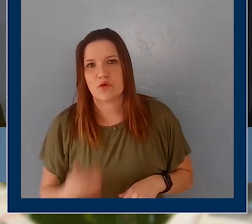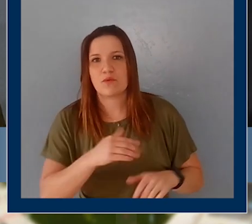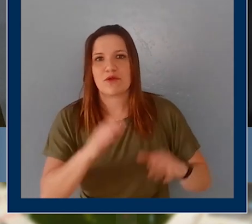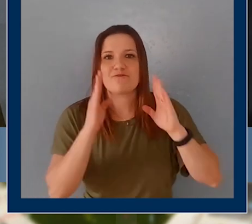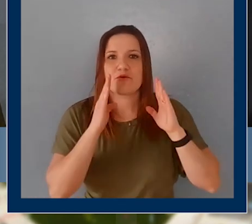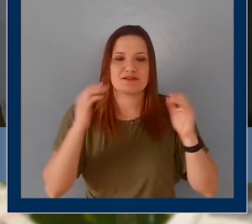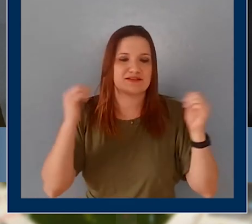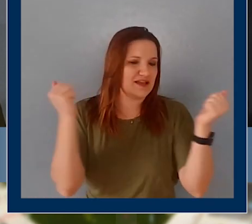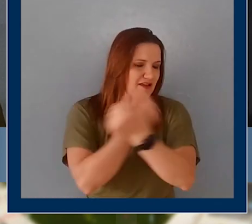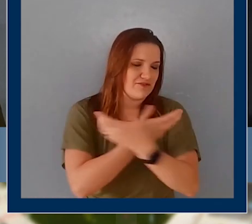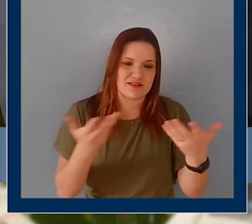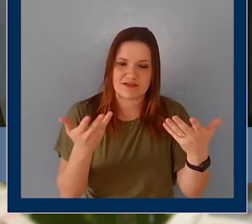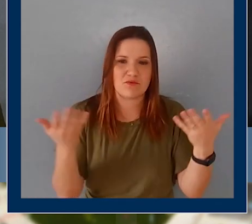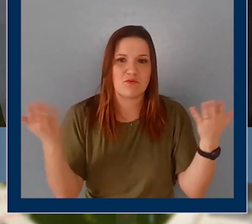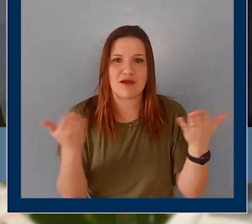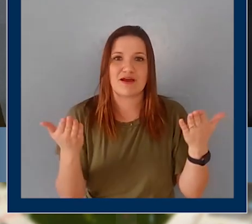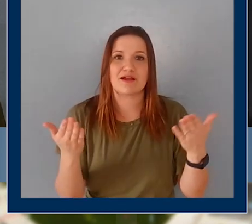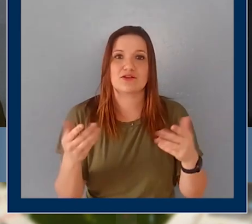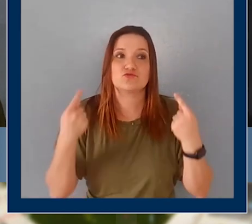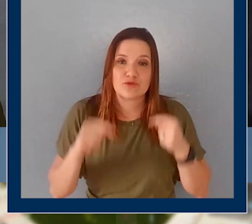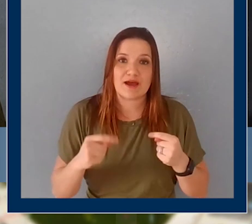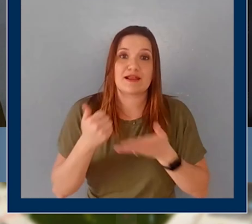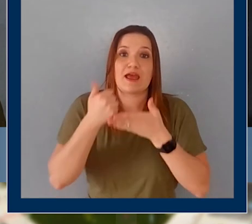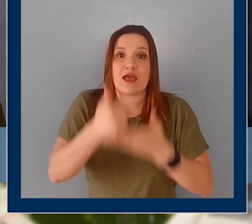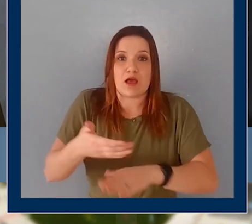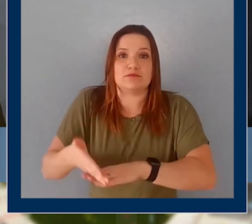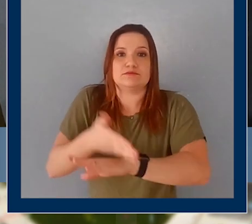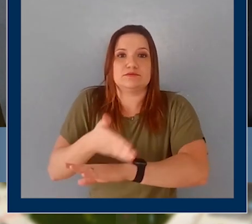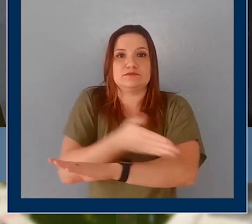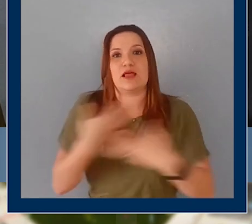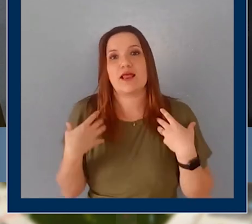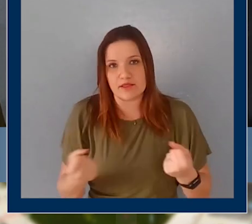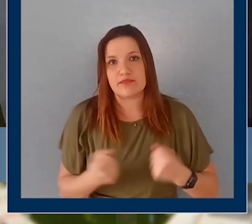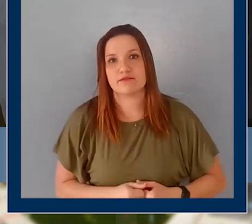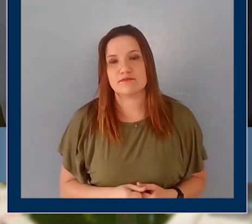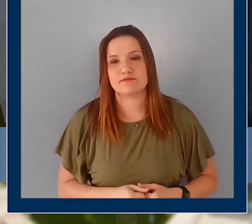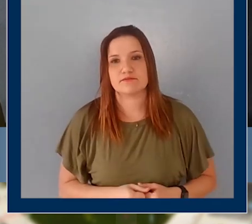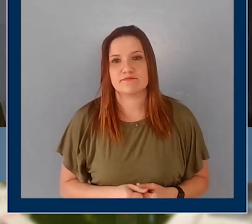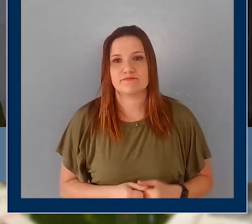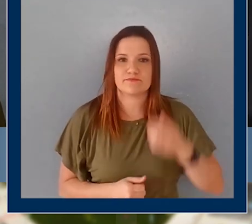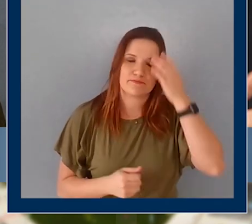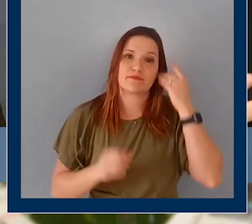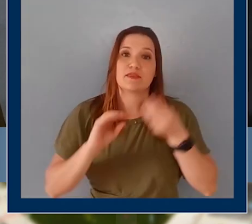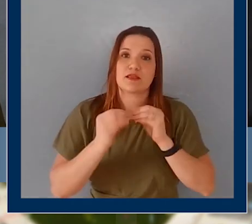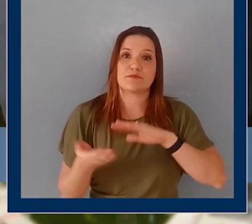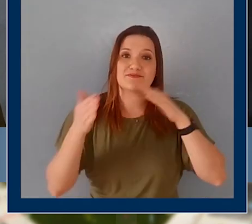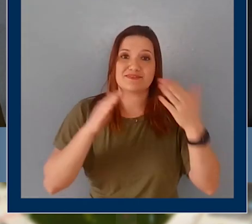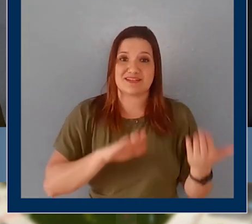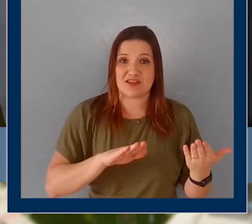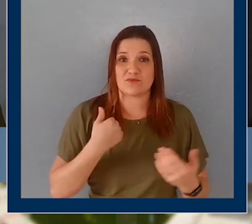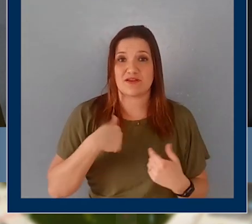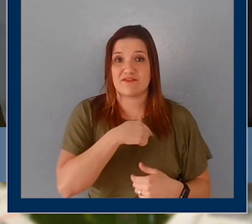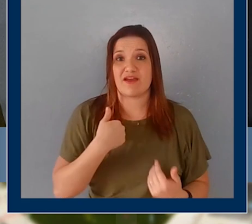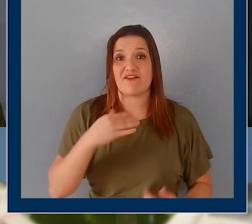we're averaging 400 new cases per 100,000 population not per 100,000, 400